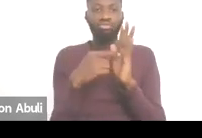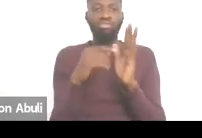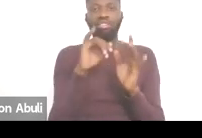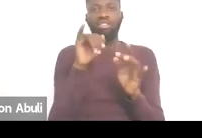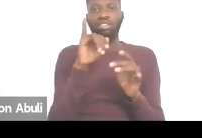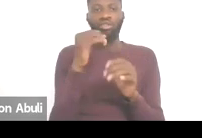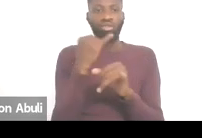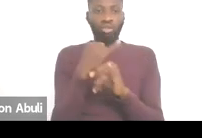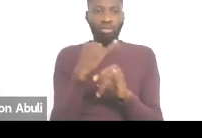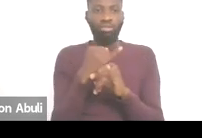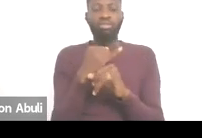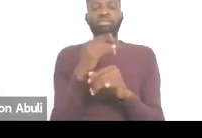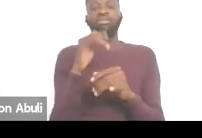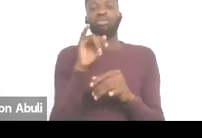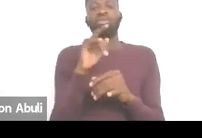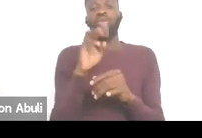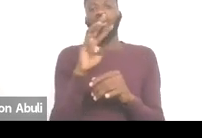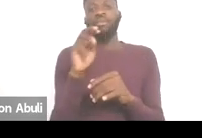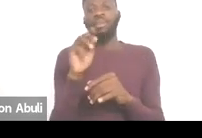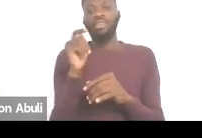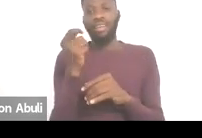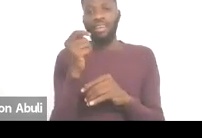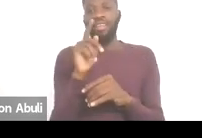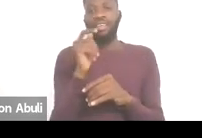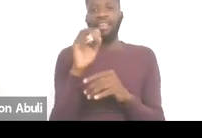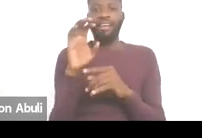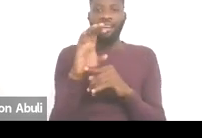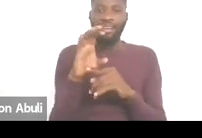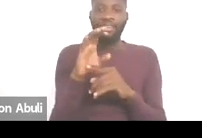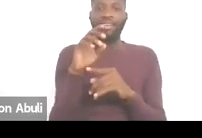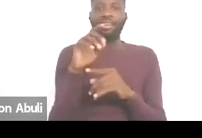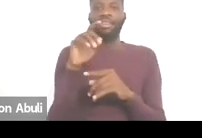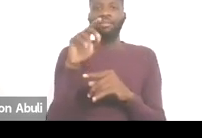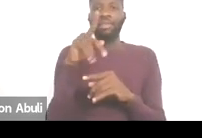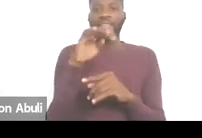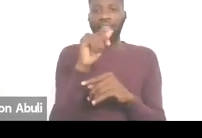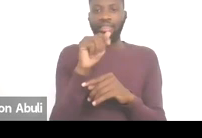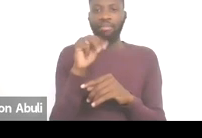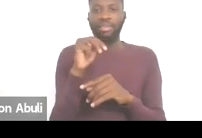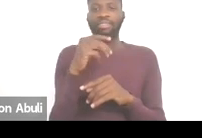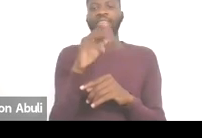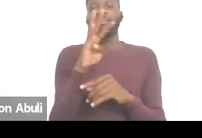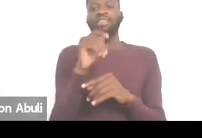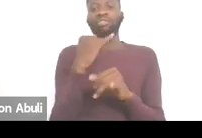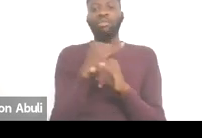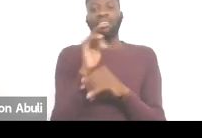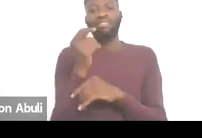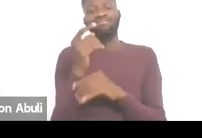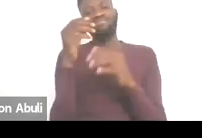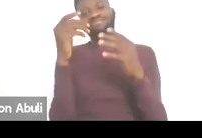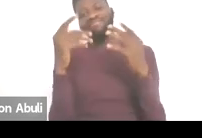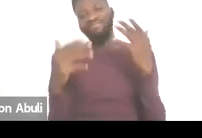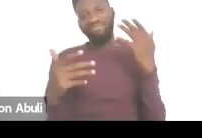Career, Pigiami Jobs, Best Jobs Kenya, LinkedIn Kenya. And these are just to mention but a